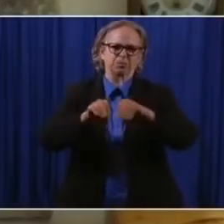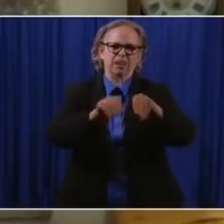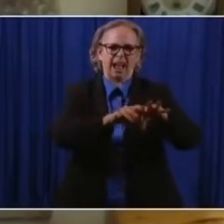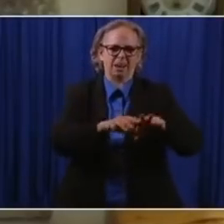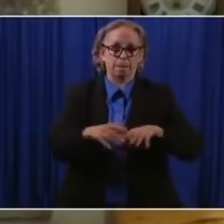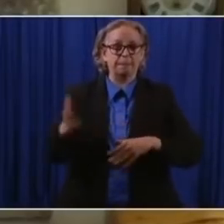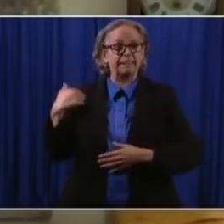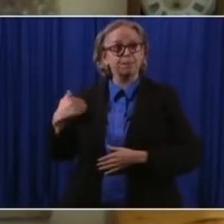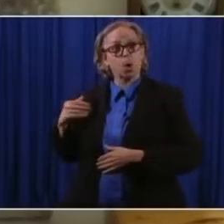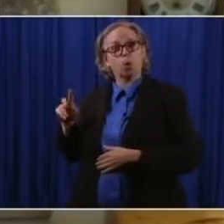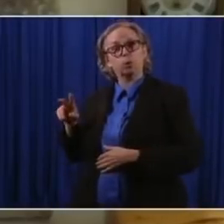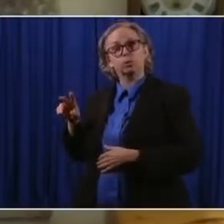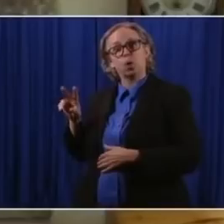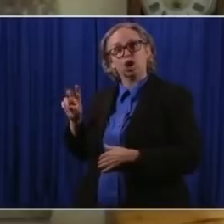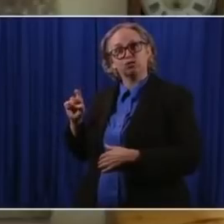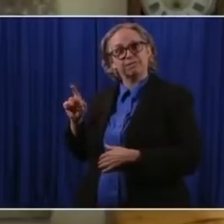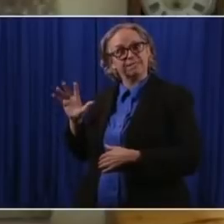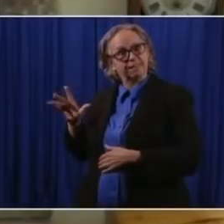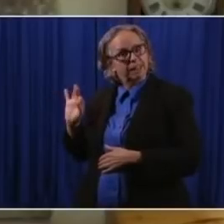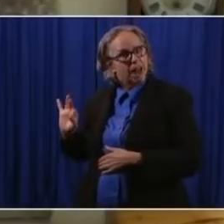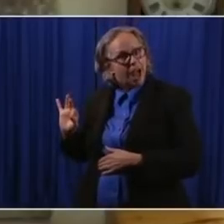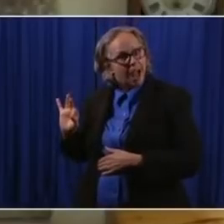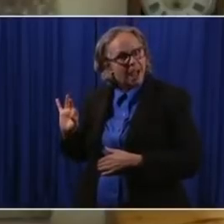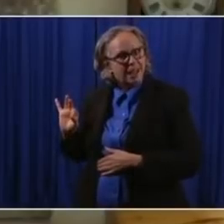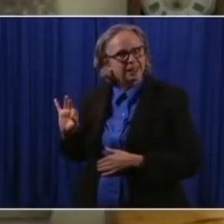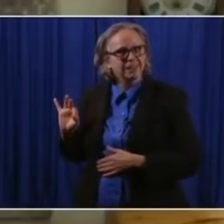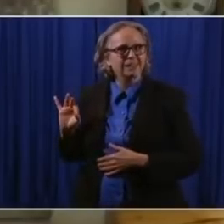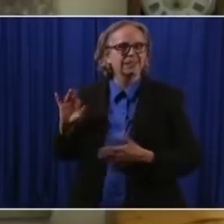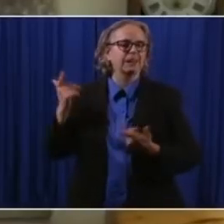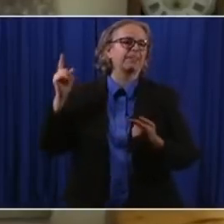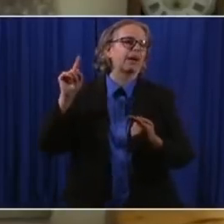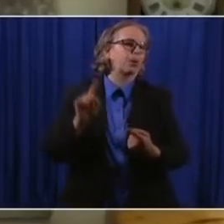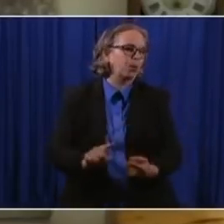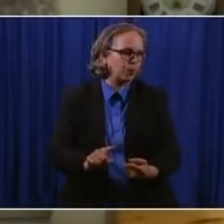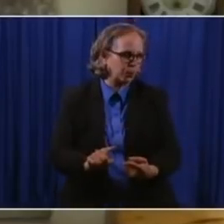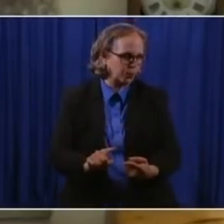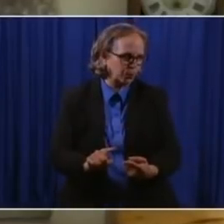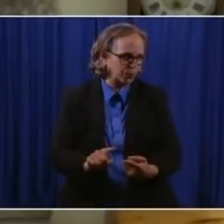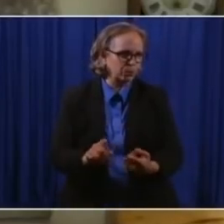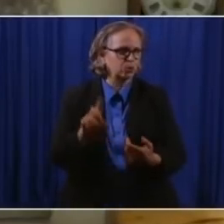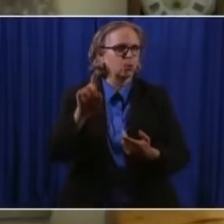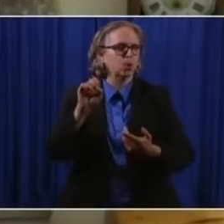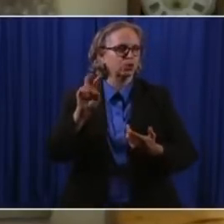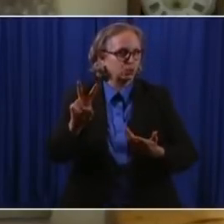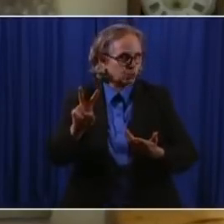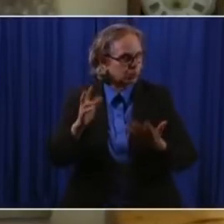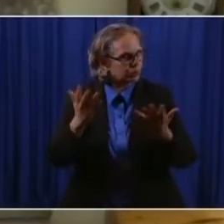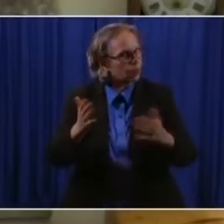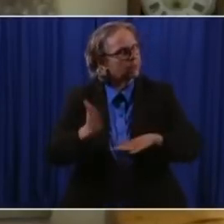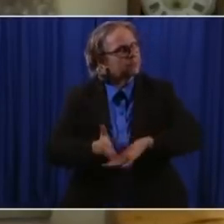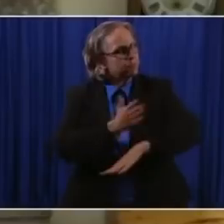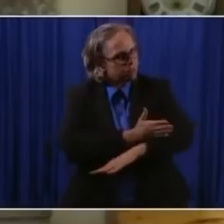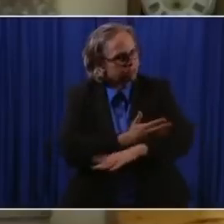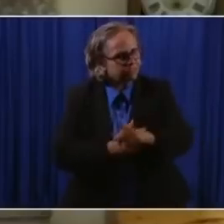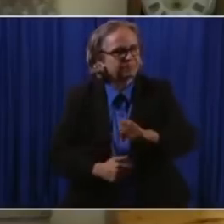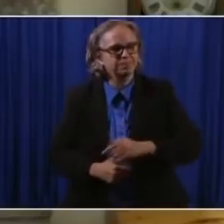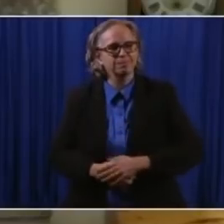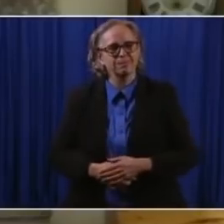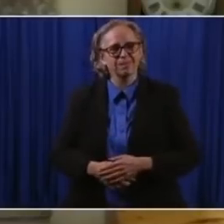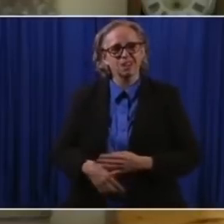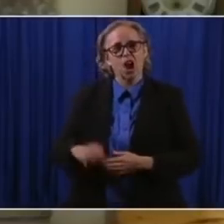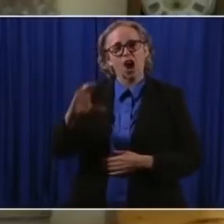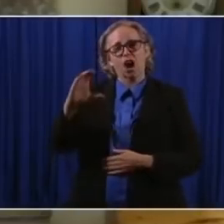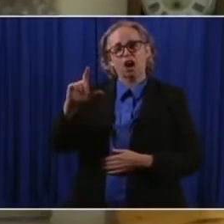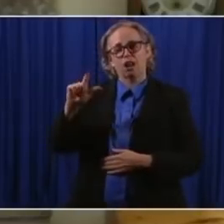weeks. Clark County. Clark County is returning to red level this week because they meet